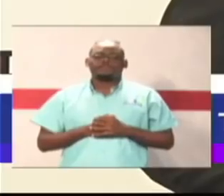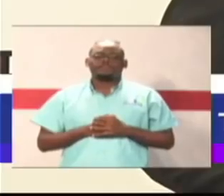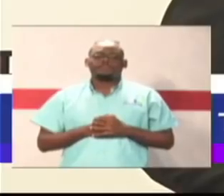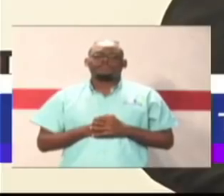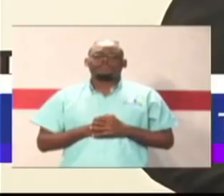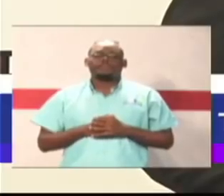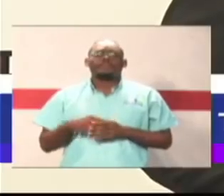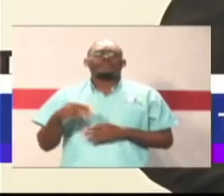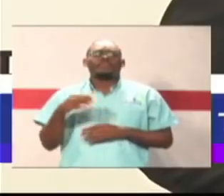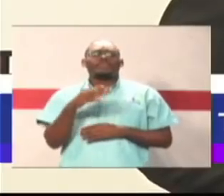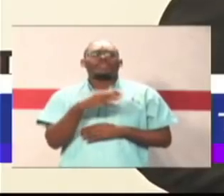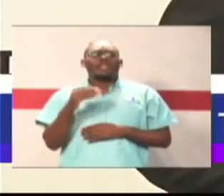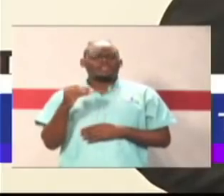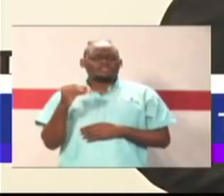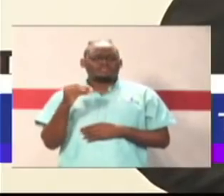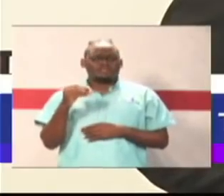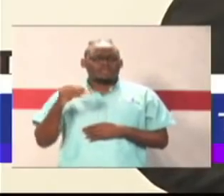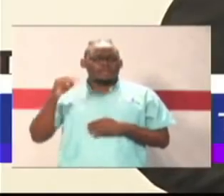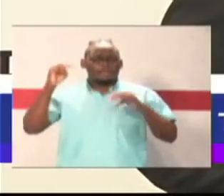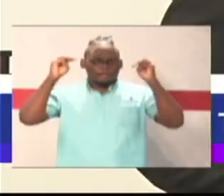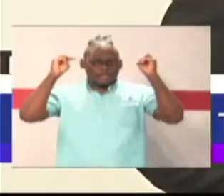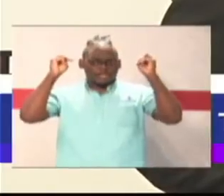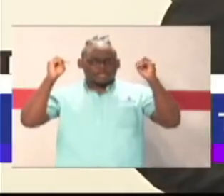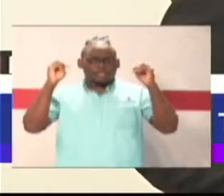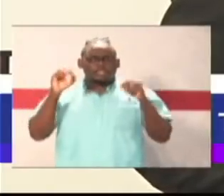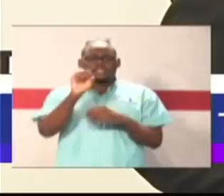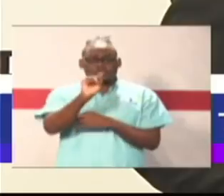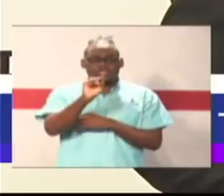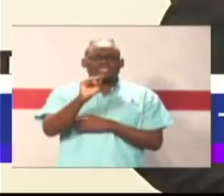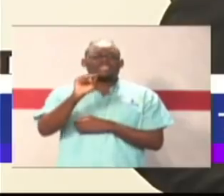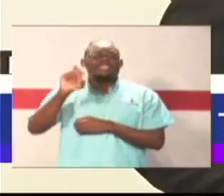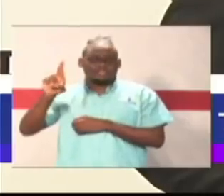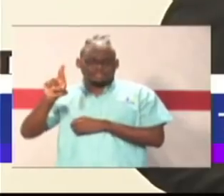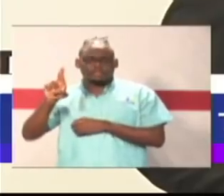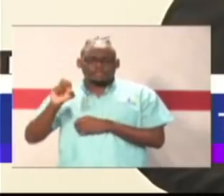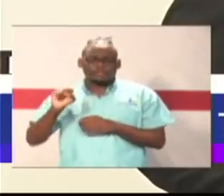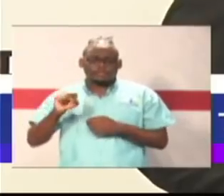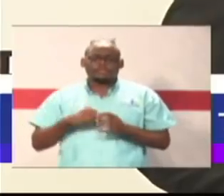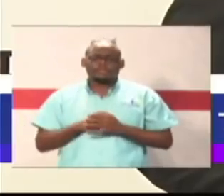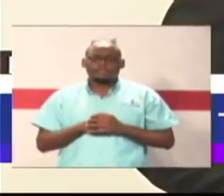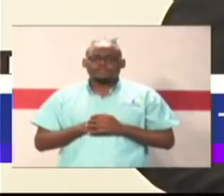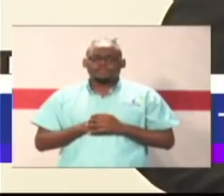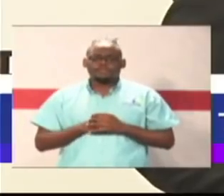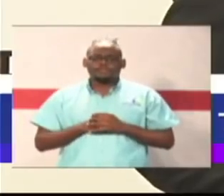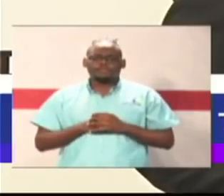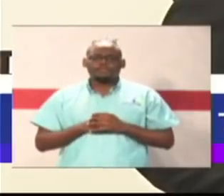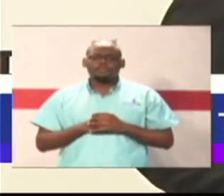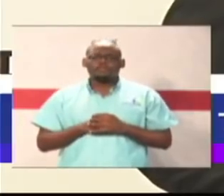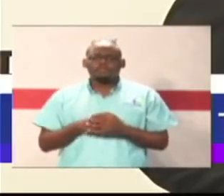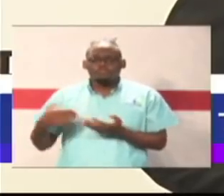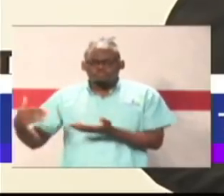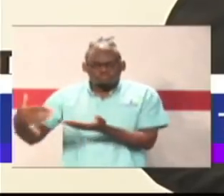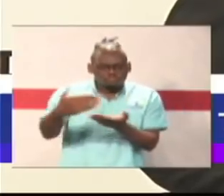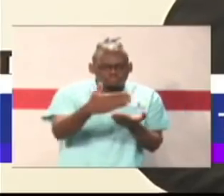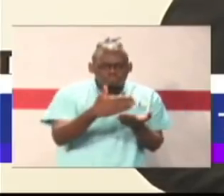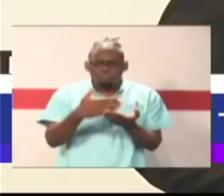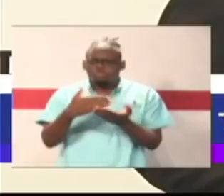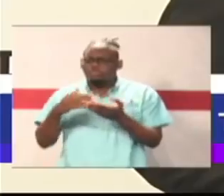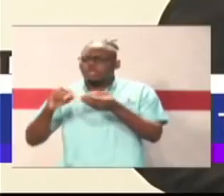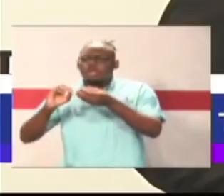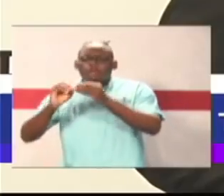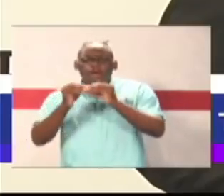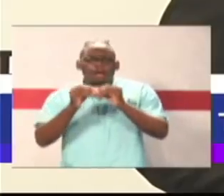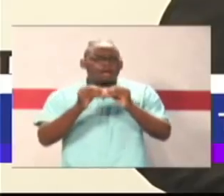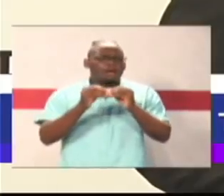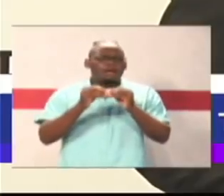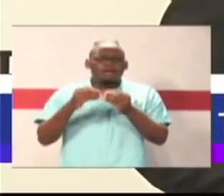Mr. Roshan Siram Singh, Geographic Information Systems Manager, Epidemiology Division of the Ministry. I am